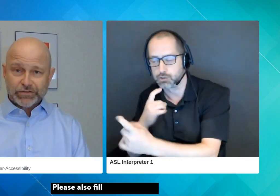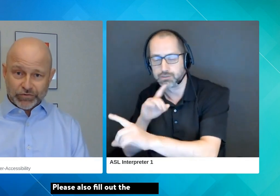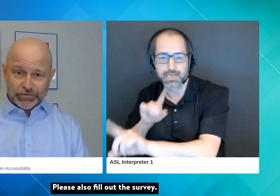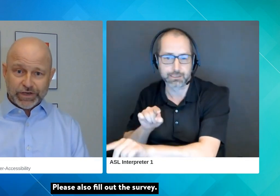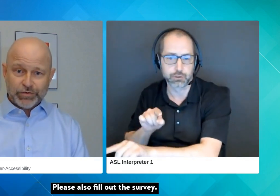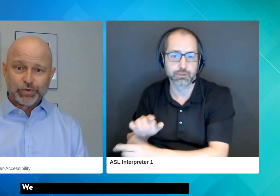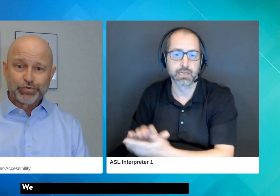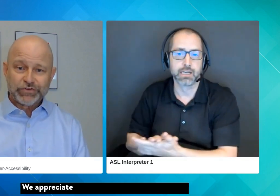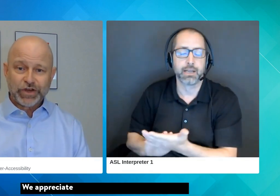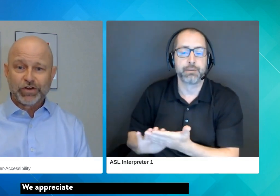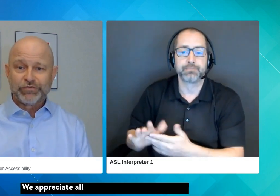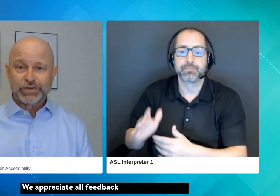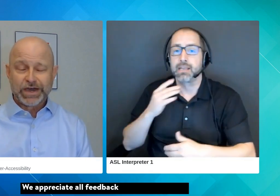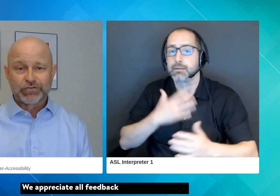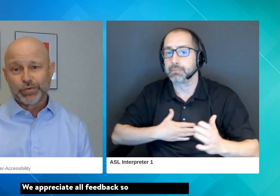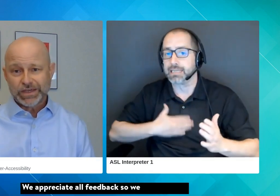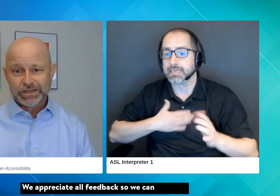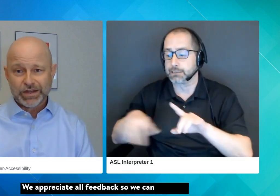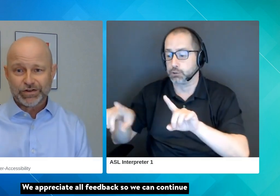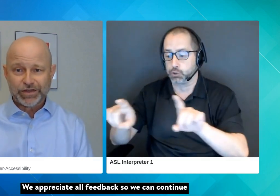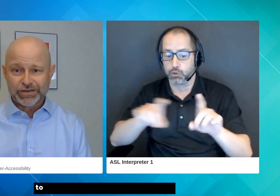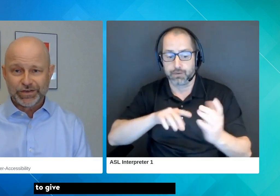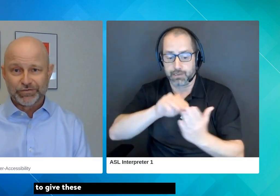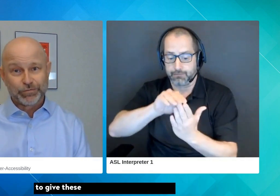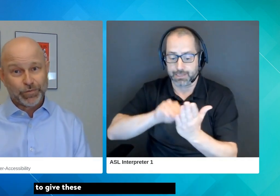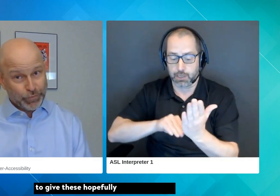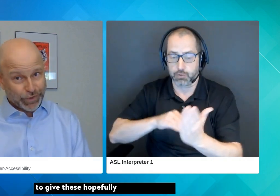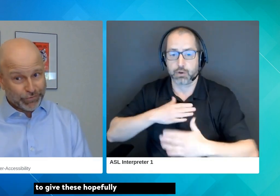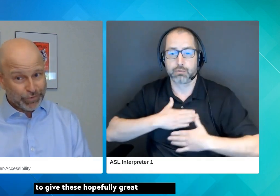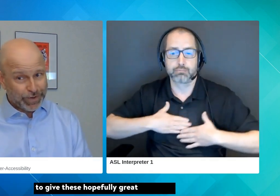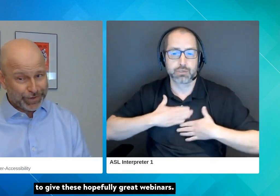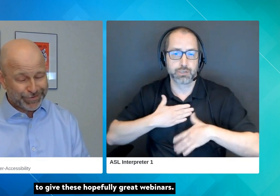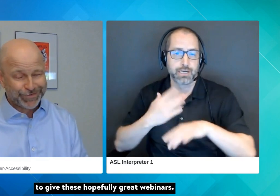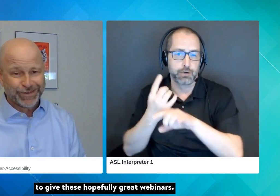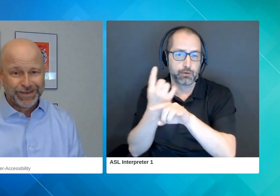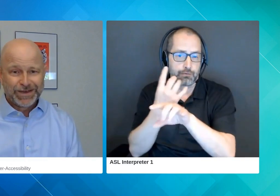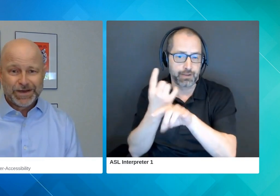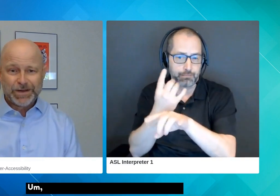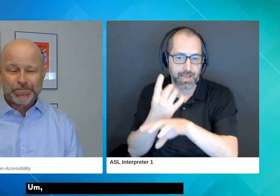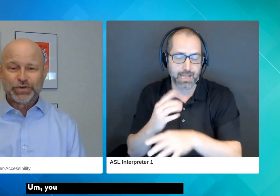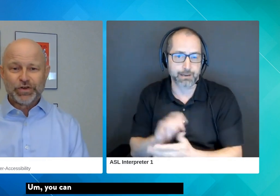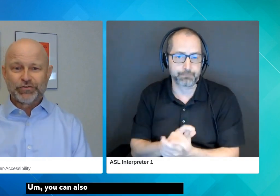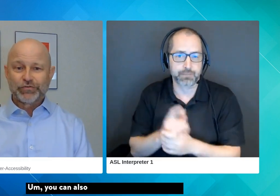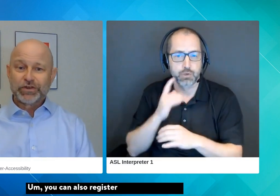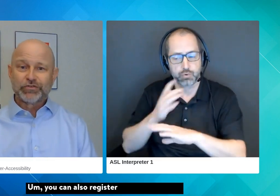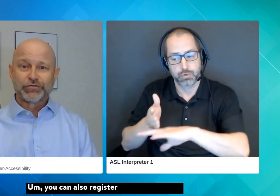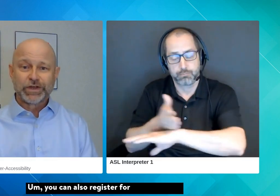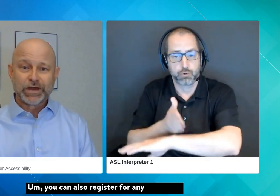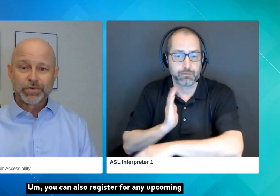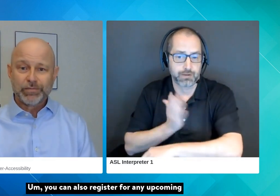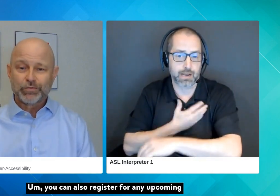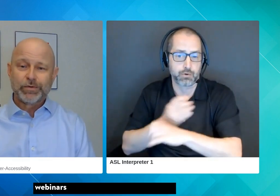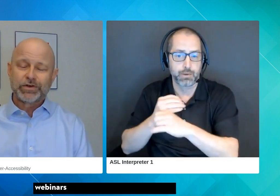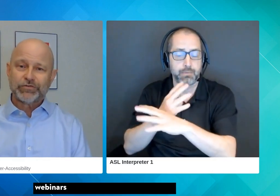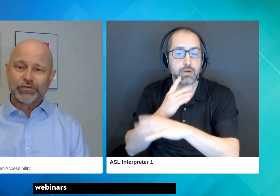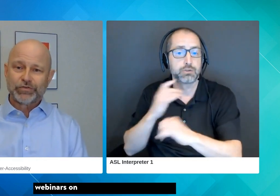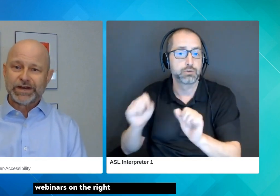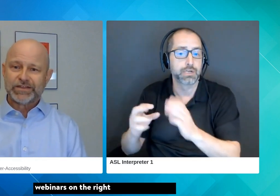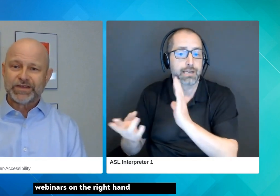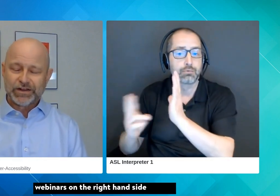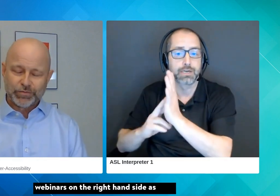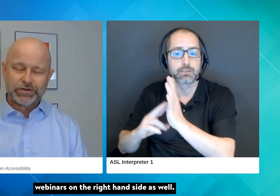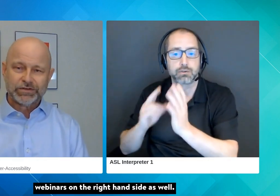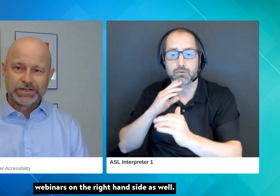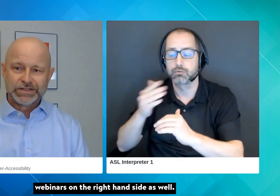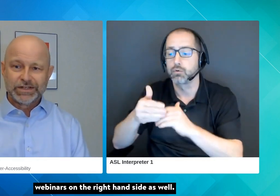also fill out the survey. We appreciate all feedback so we can continue to give these hopefully great webinars. You can also register for any upcoming webinars on the